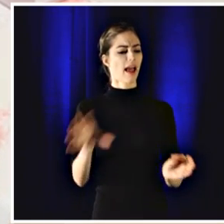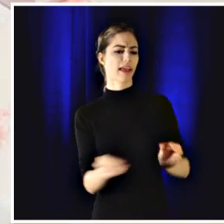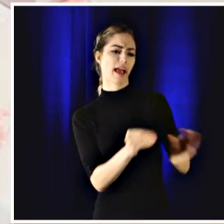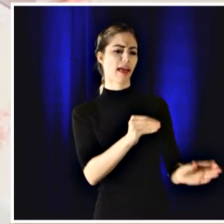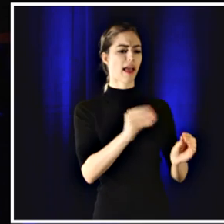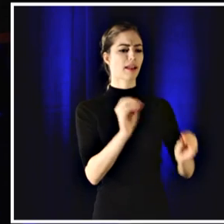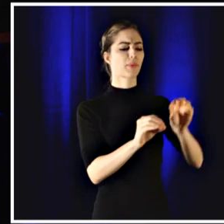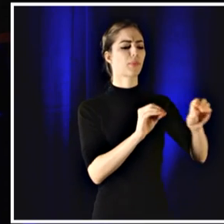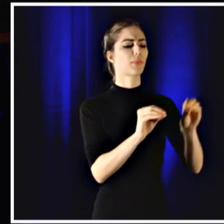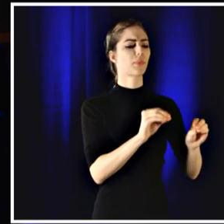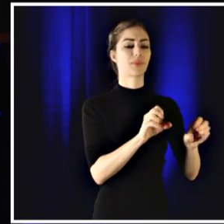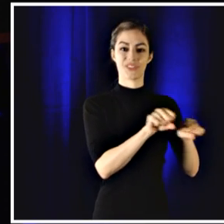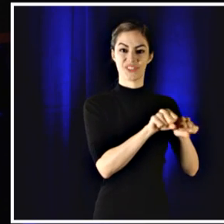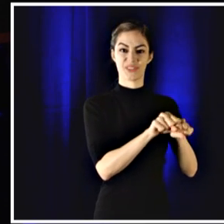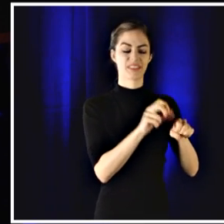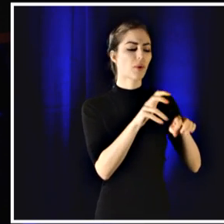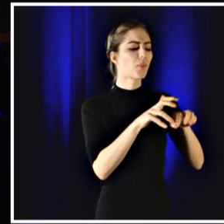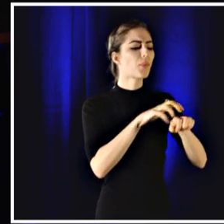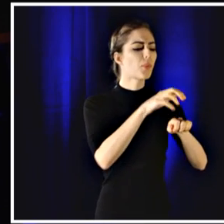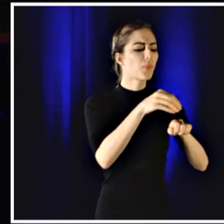looked worthy of the part.